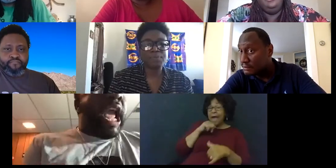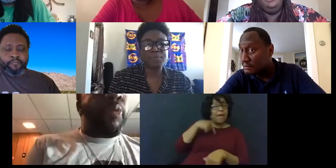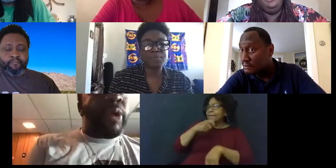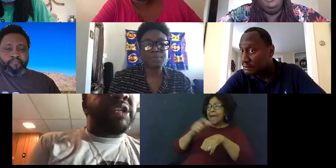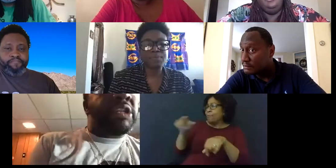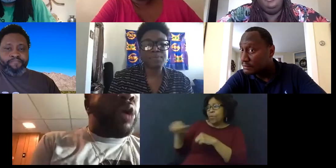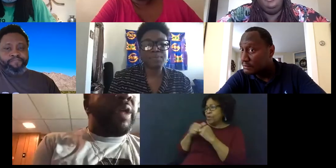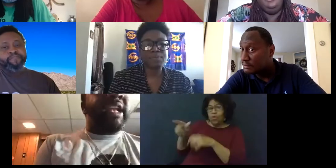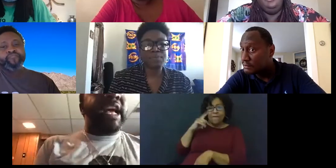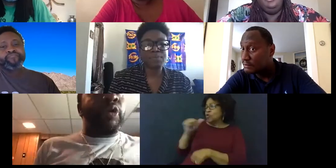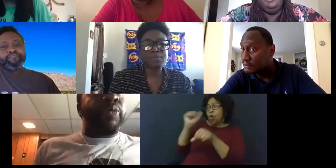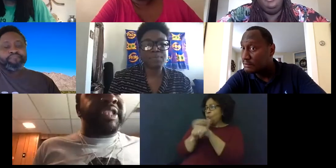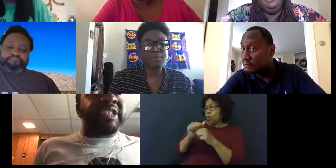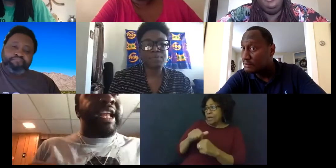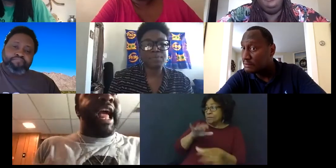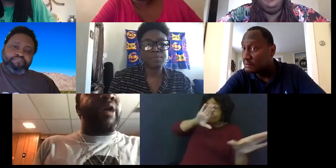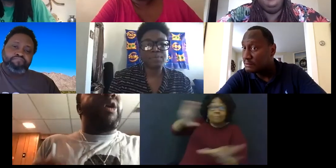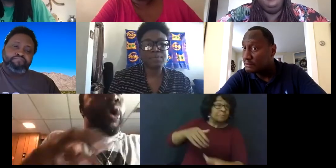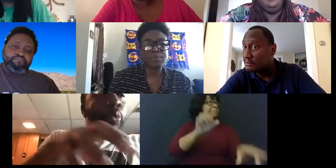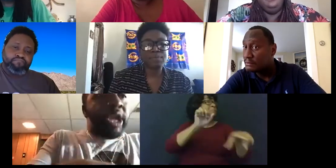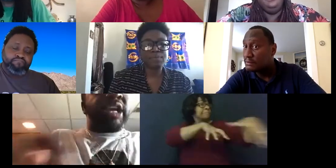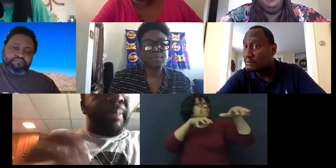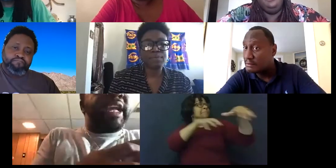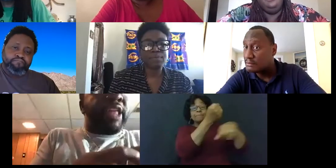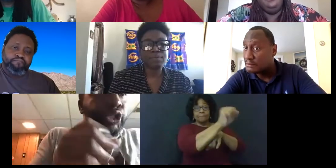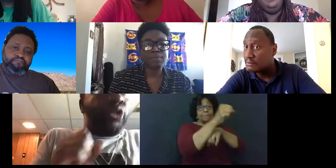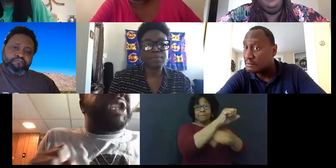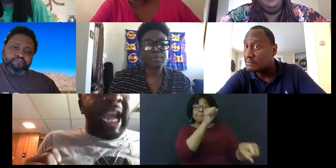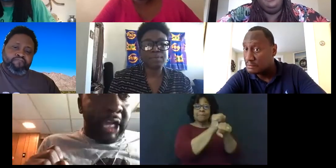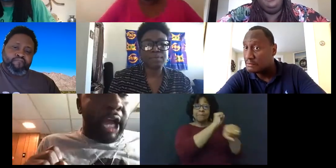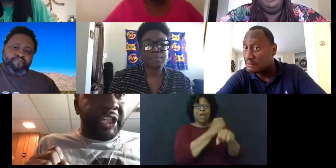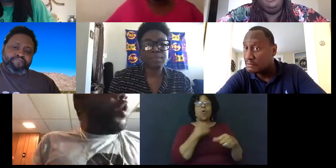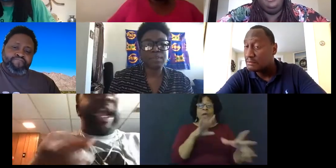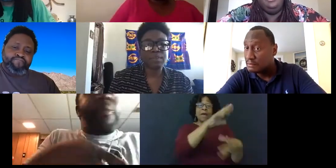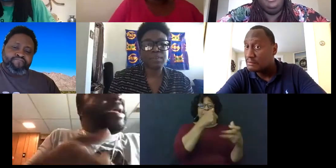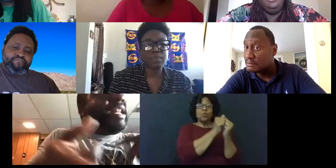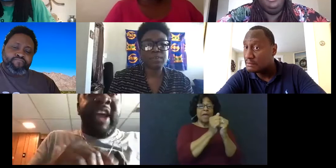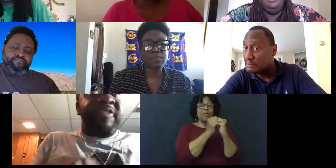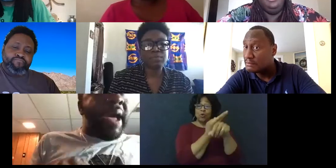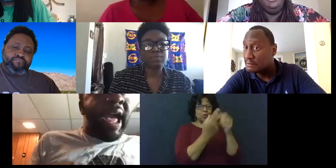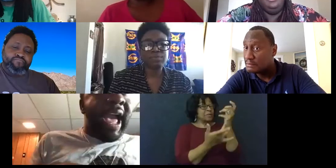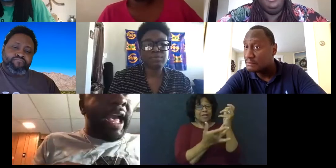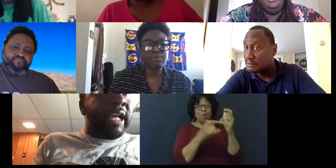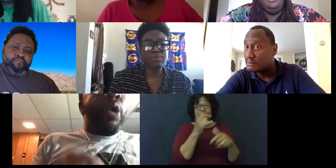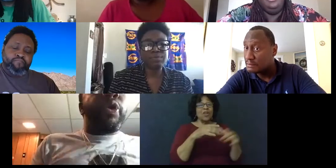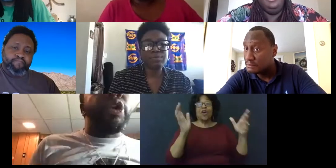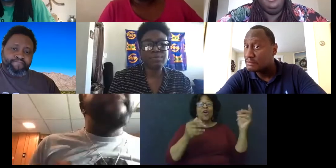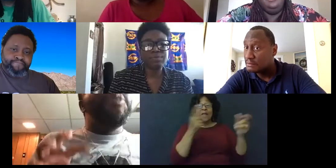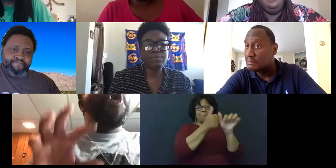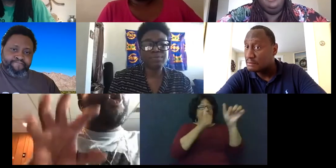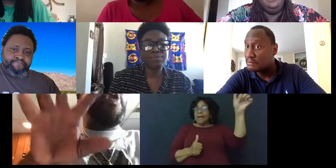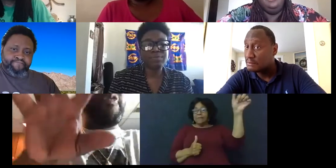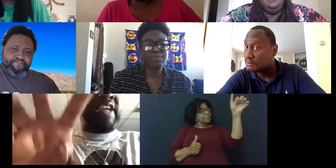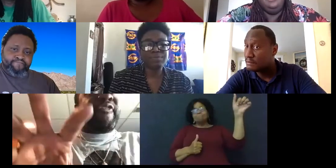us. And we're going to know, and that's what we're saying now. We are coming together. We're going to use the technology. We ain't going to be left behind. We're going